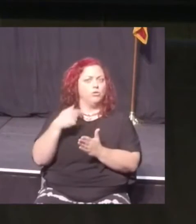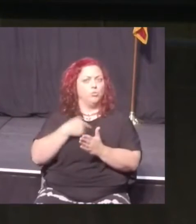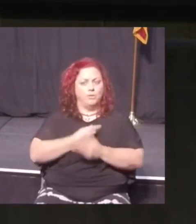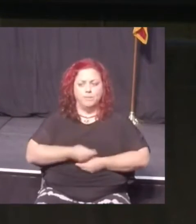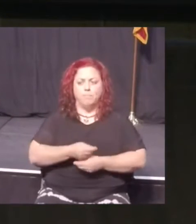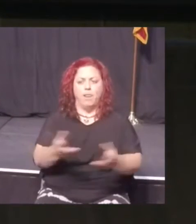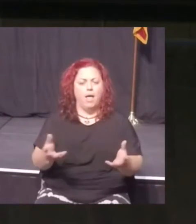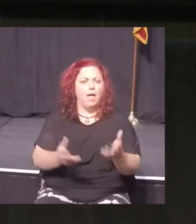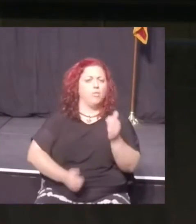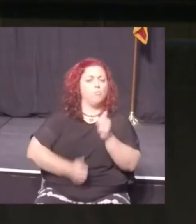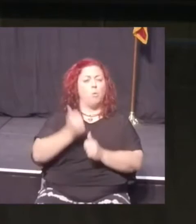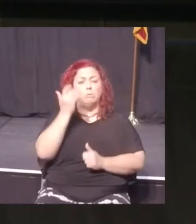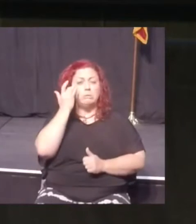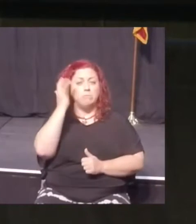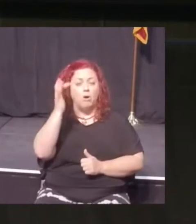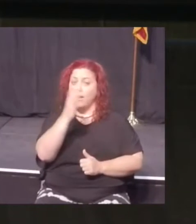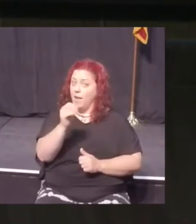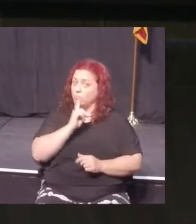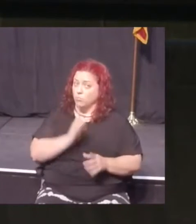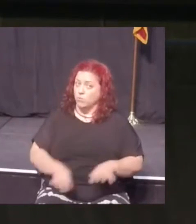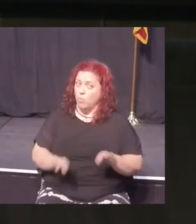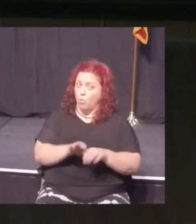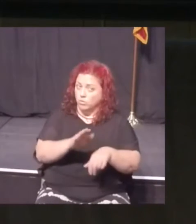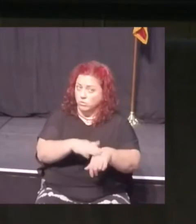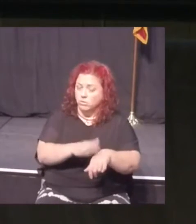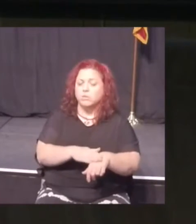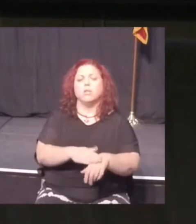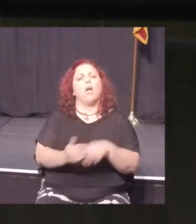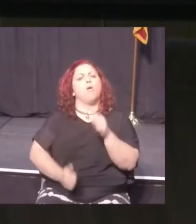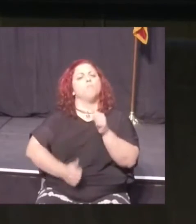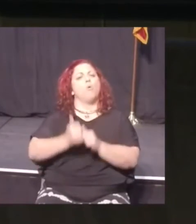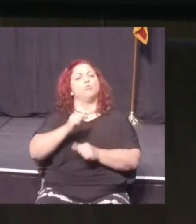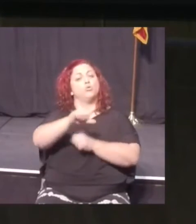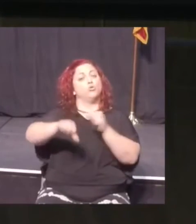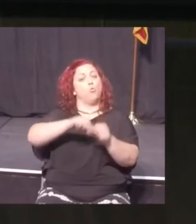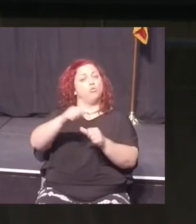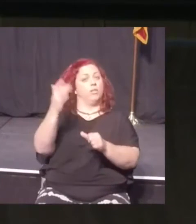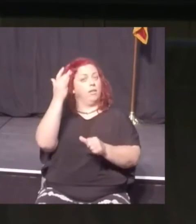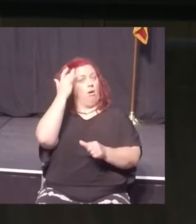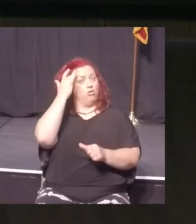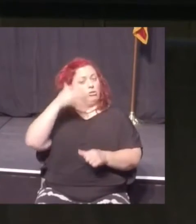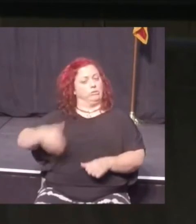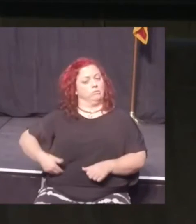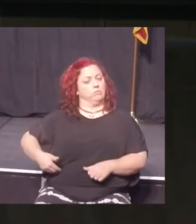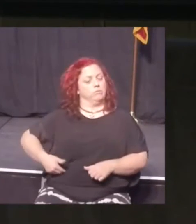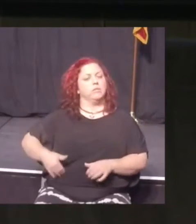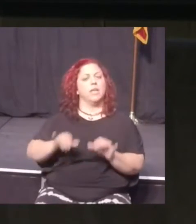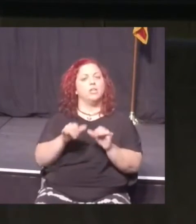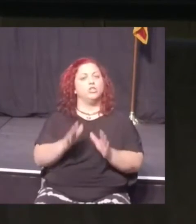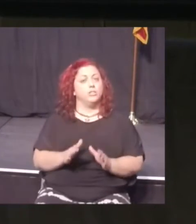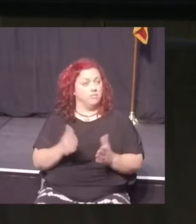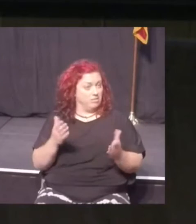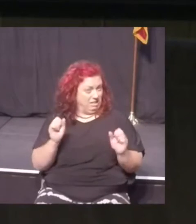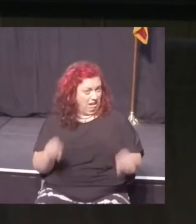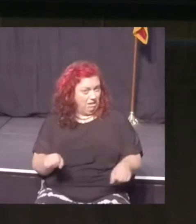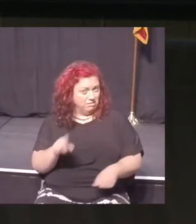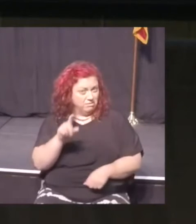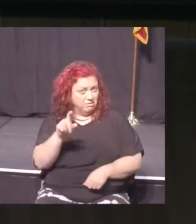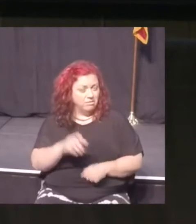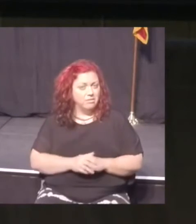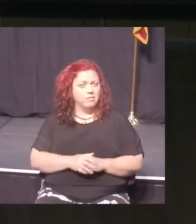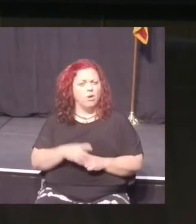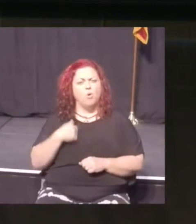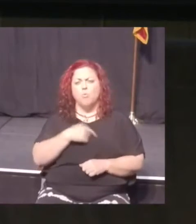smartest and this is important, most socially conscious engineers? We are